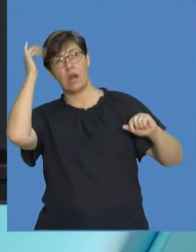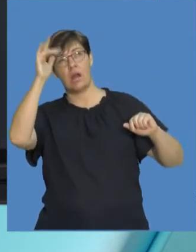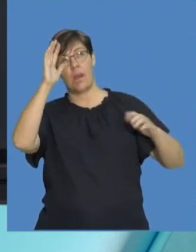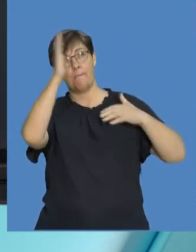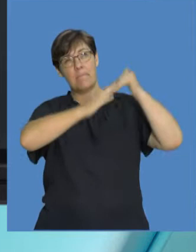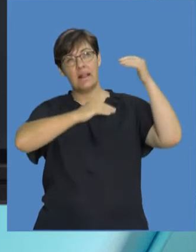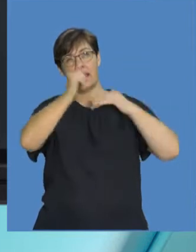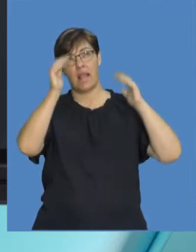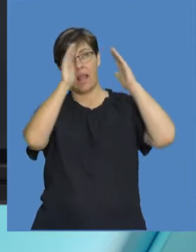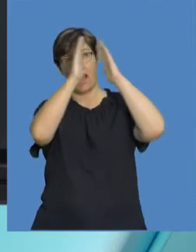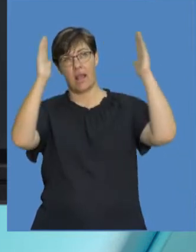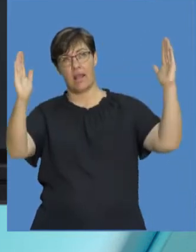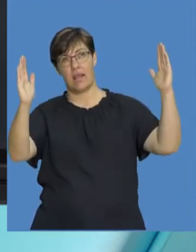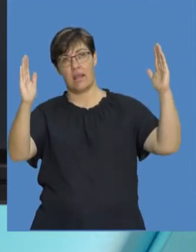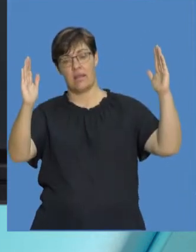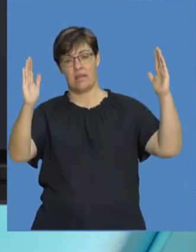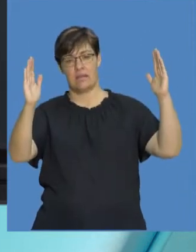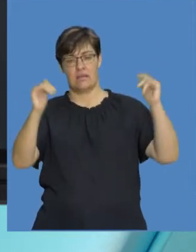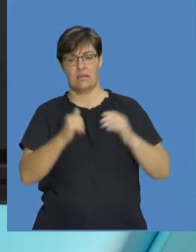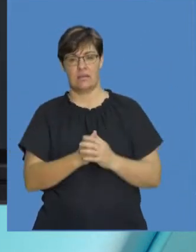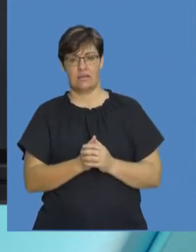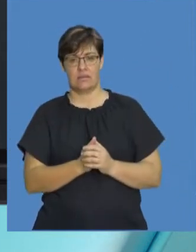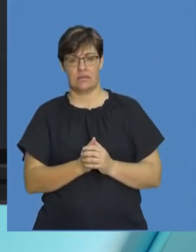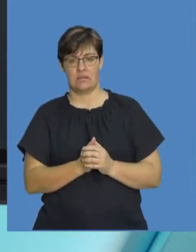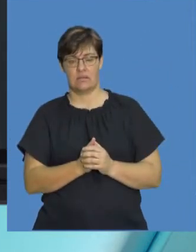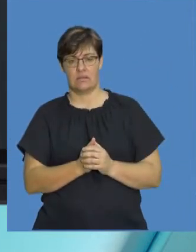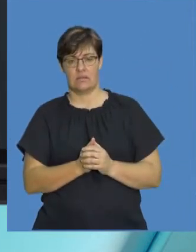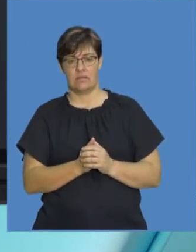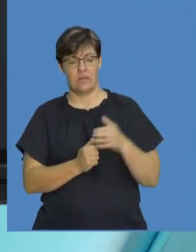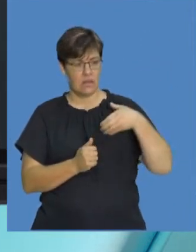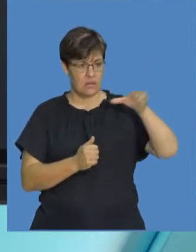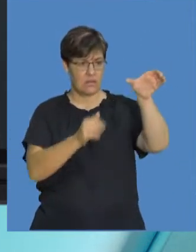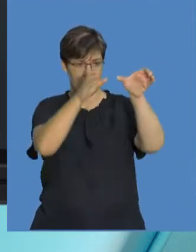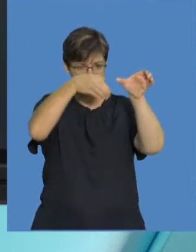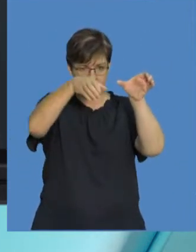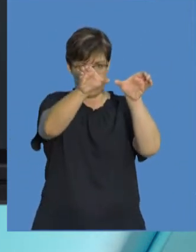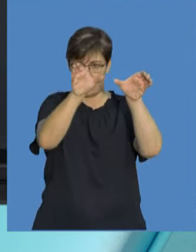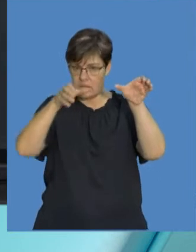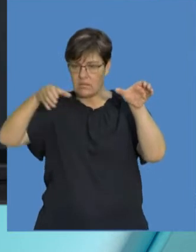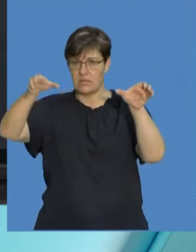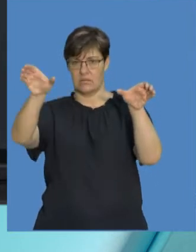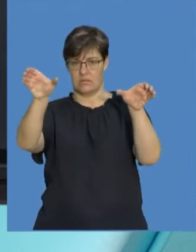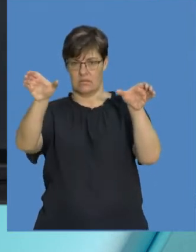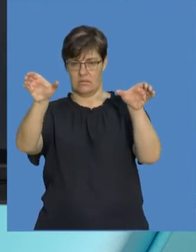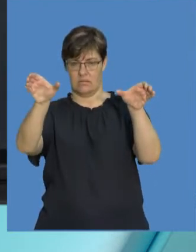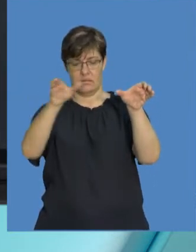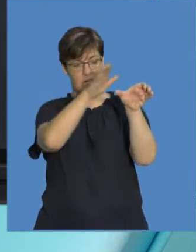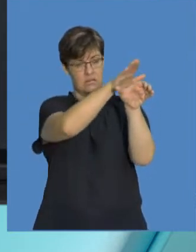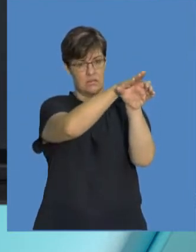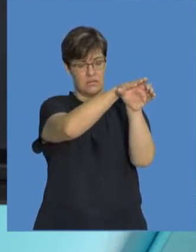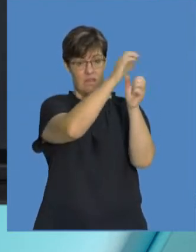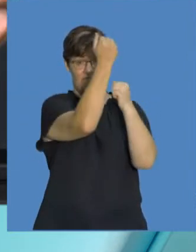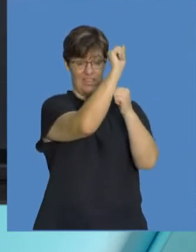imagine your building, right? And broken up into the three sections.